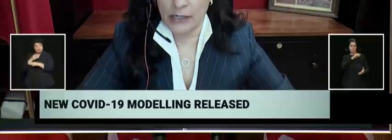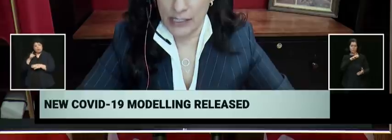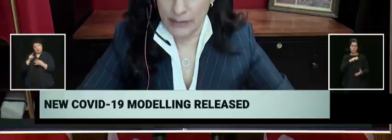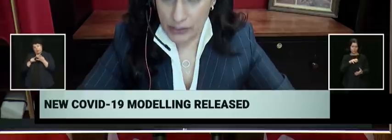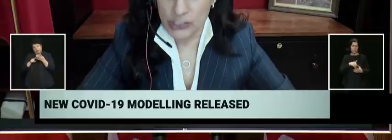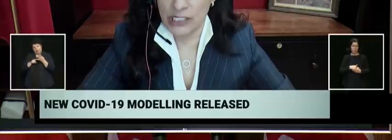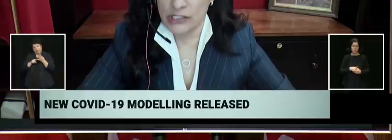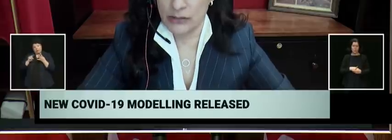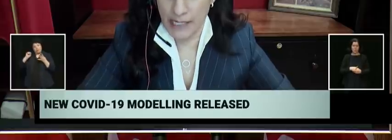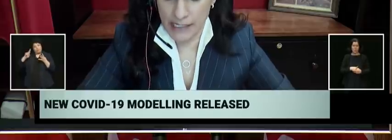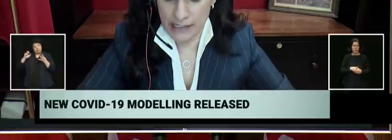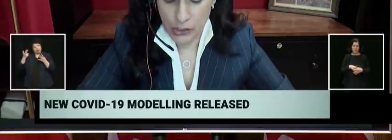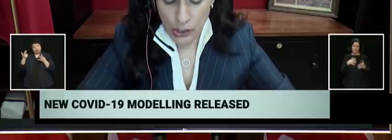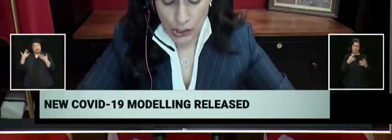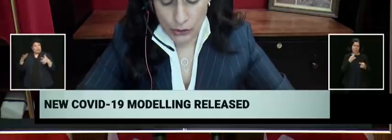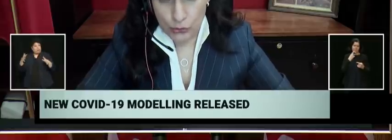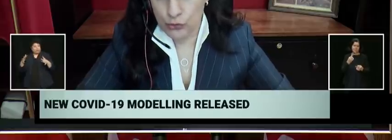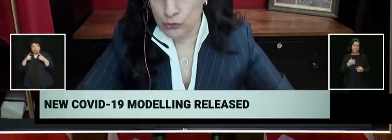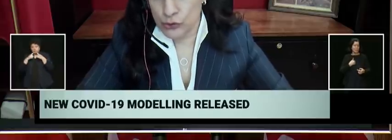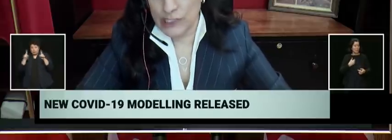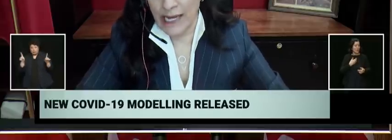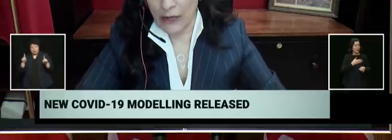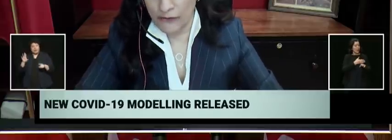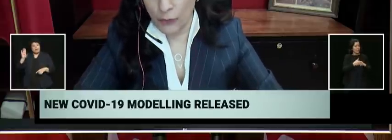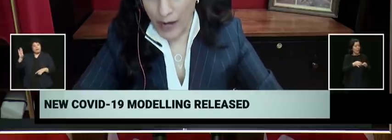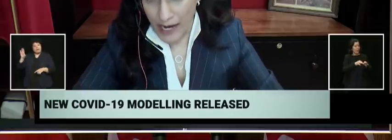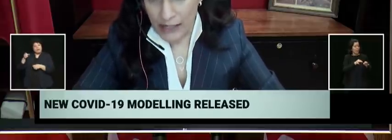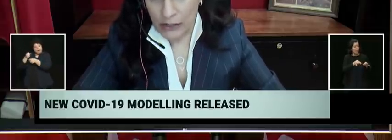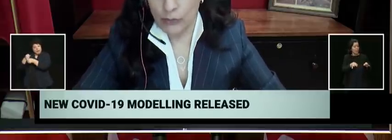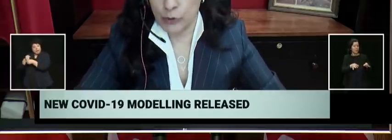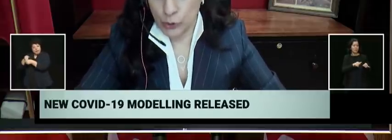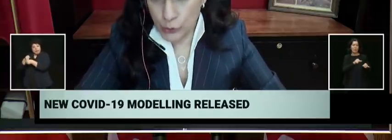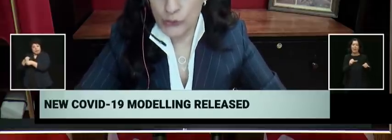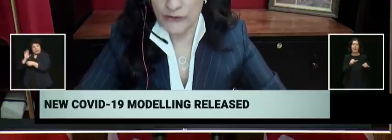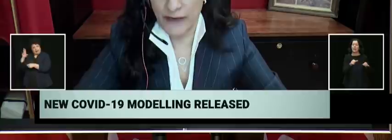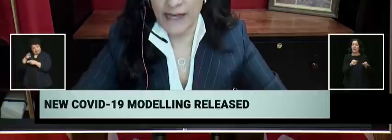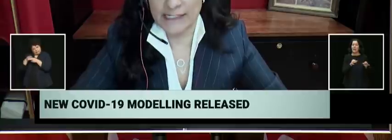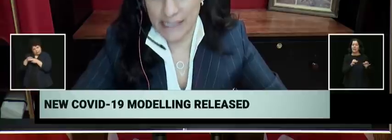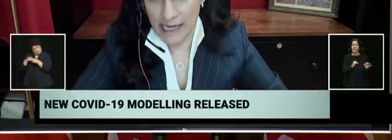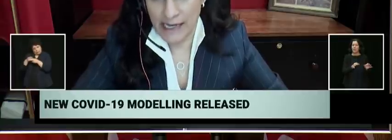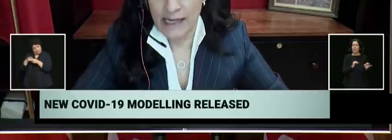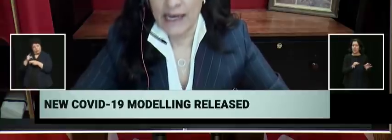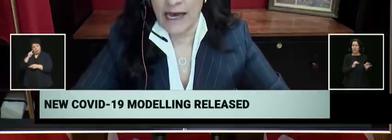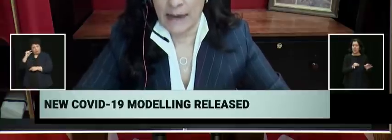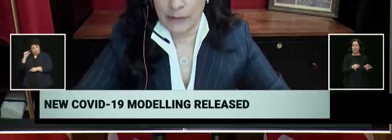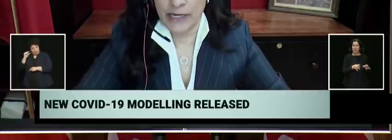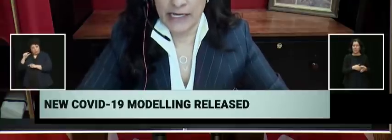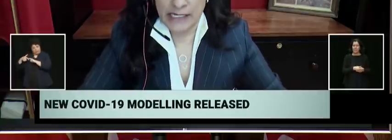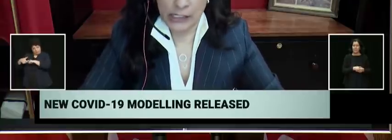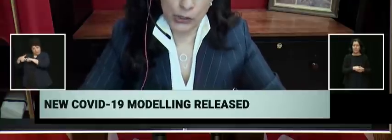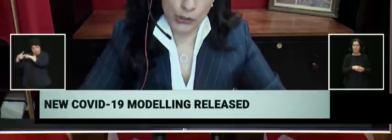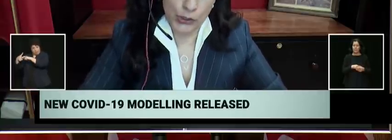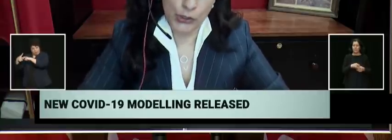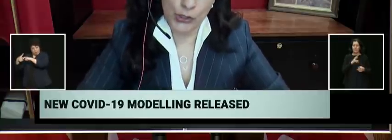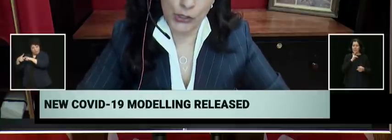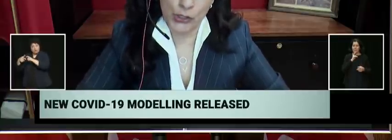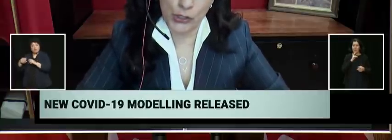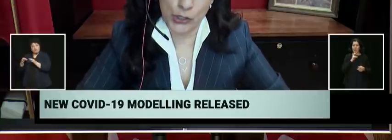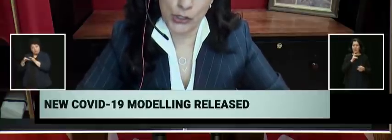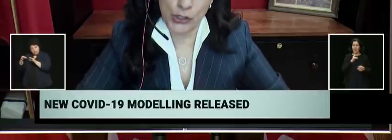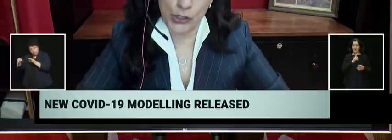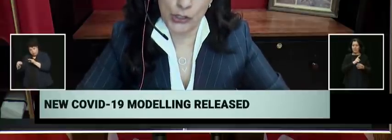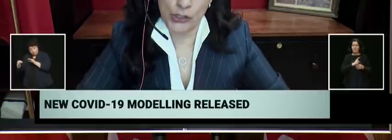Et dans les prochaines semaines, nous allons voir plus de vaccins après the